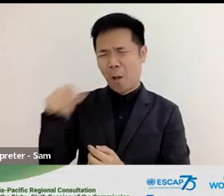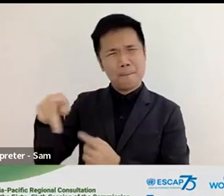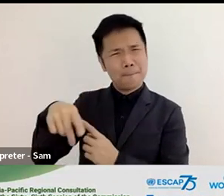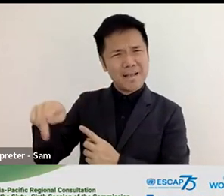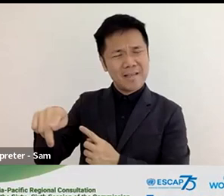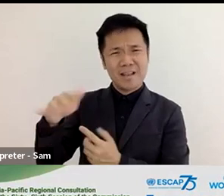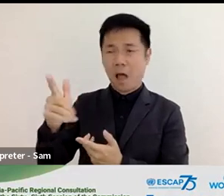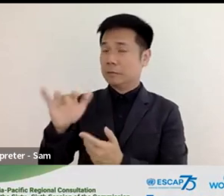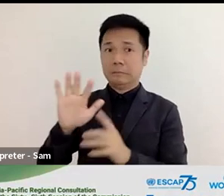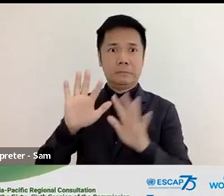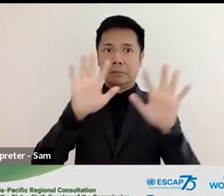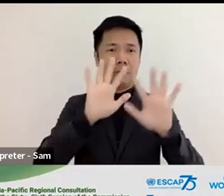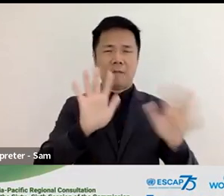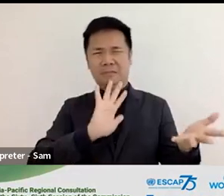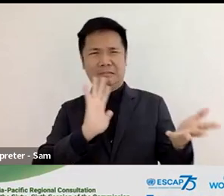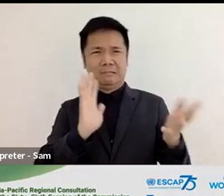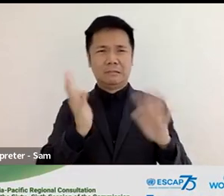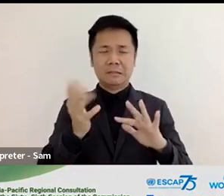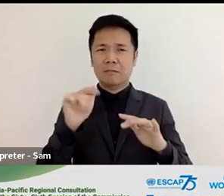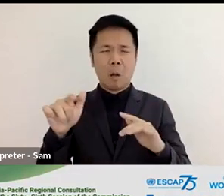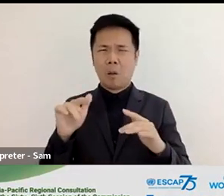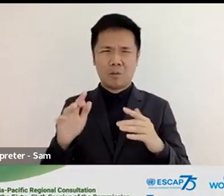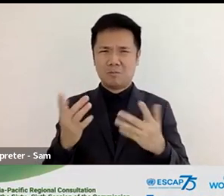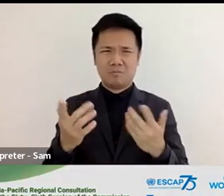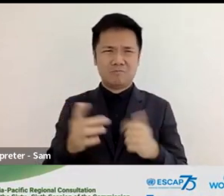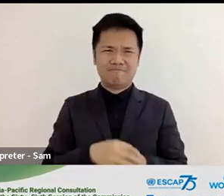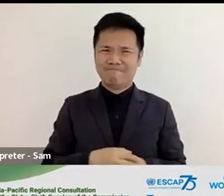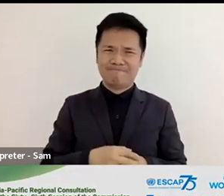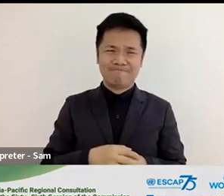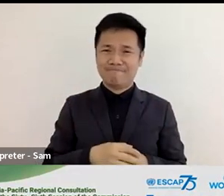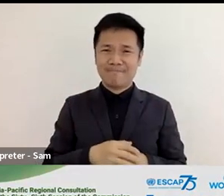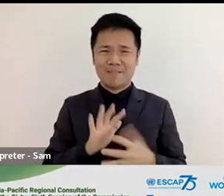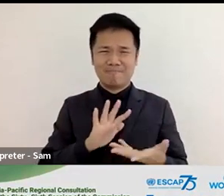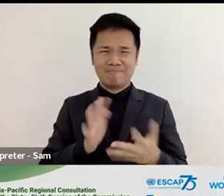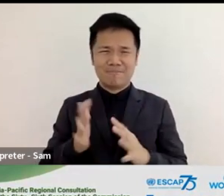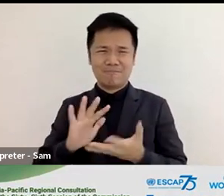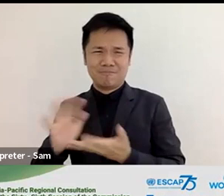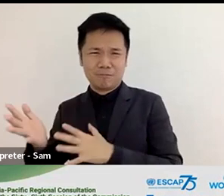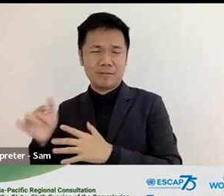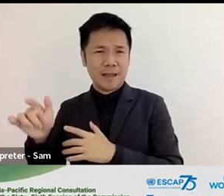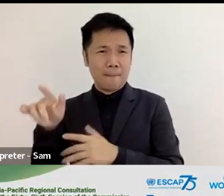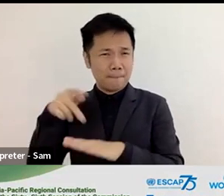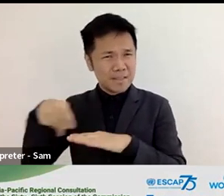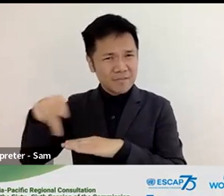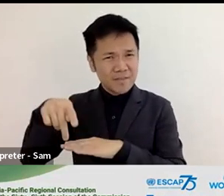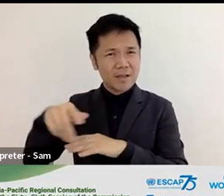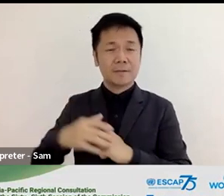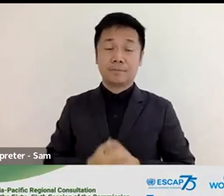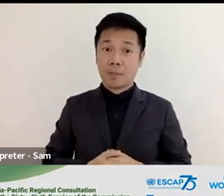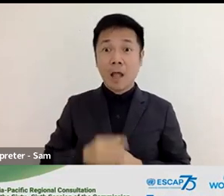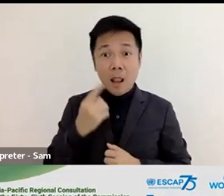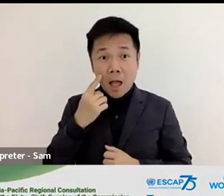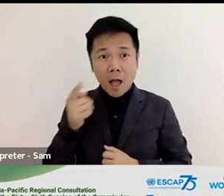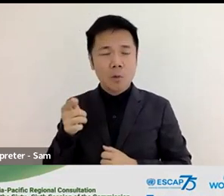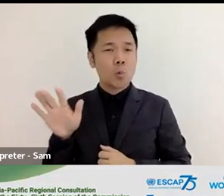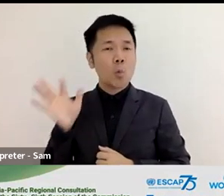of the climate change, environmental disaster risk. So my question is, how are women using knowledge